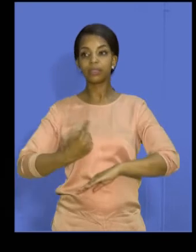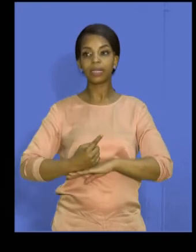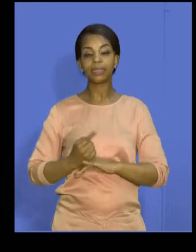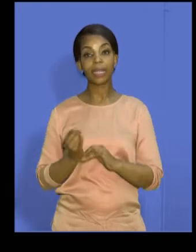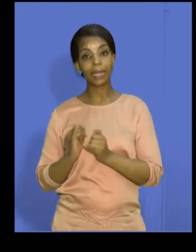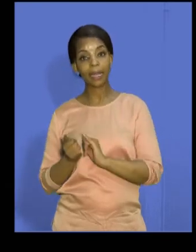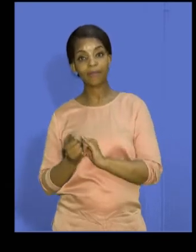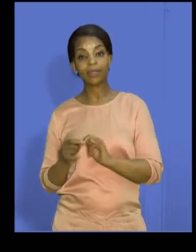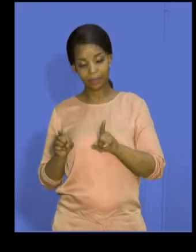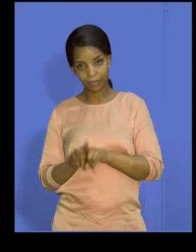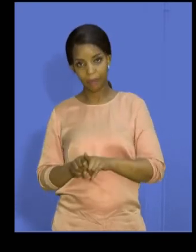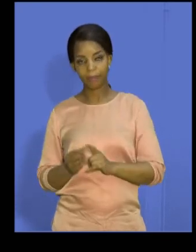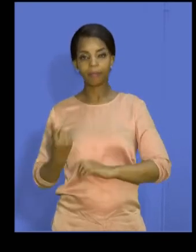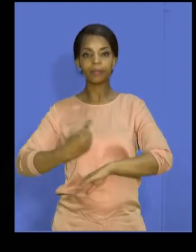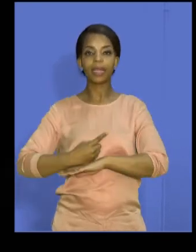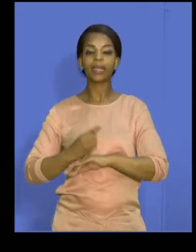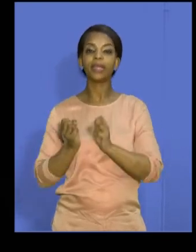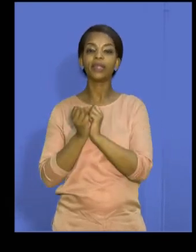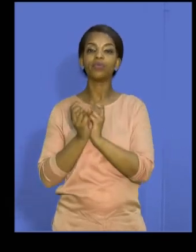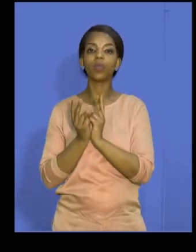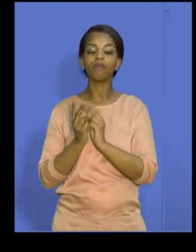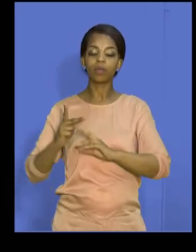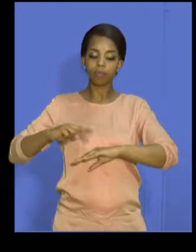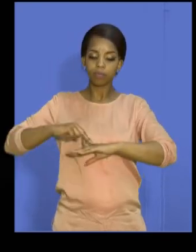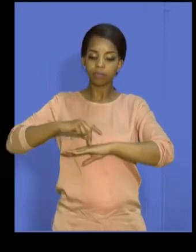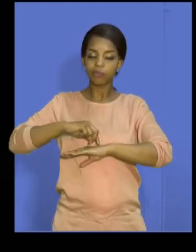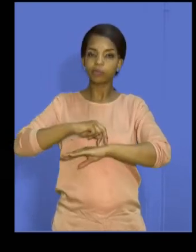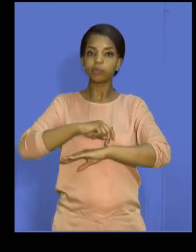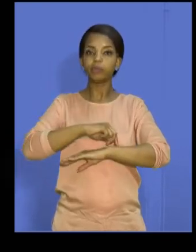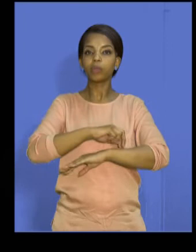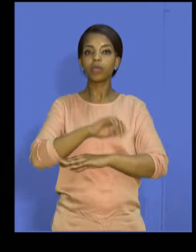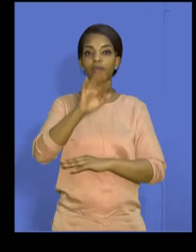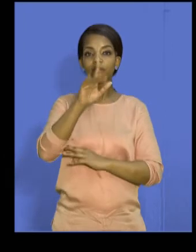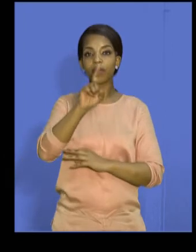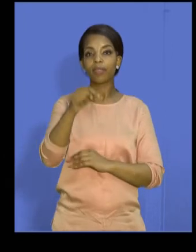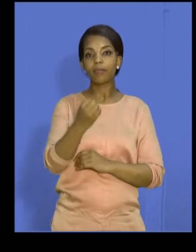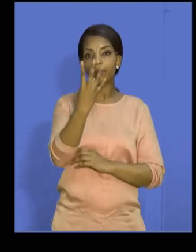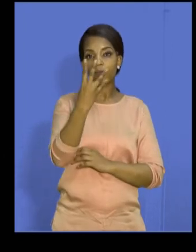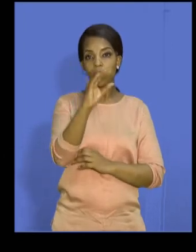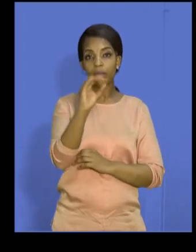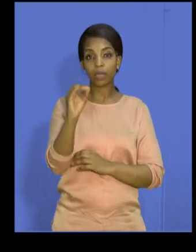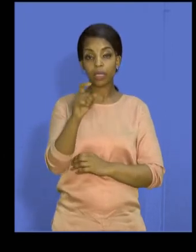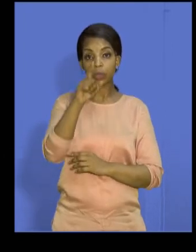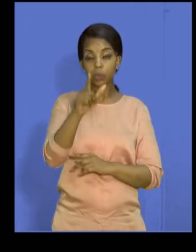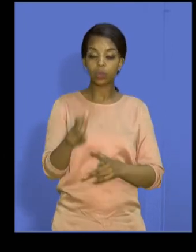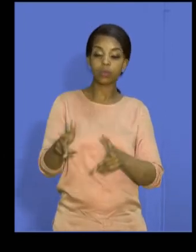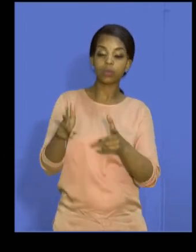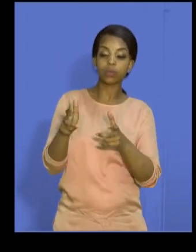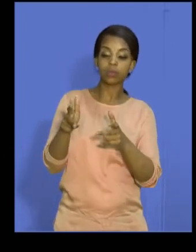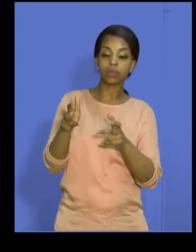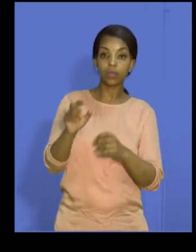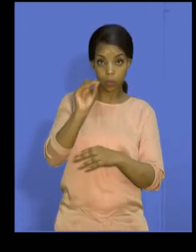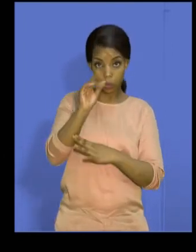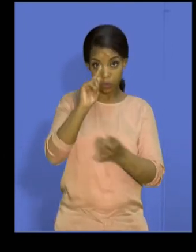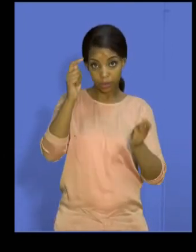they walk 5,400. You also think about, is there a change there? So you can see that there was a